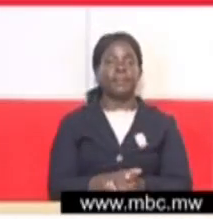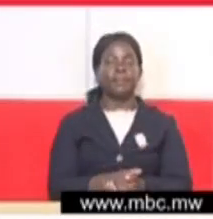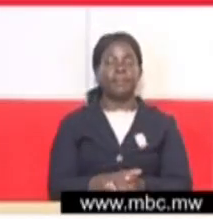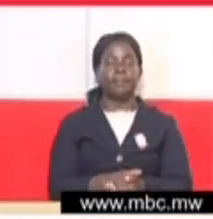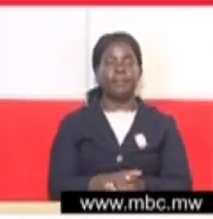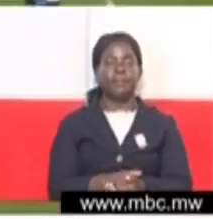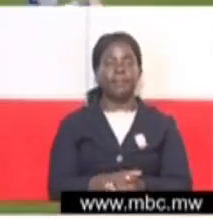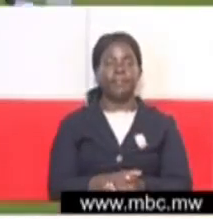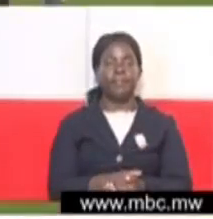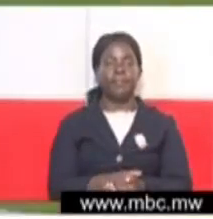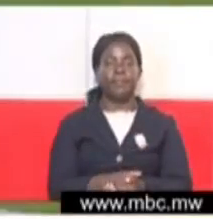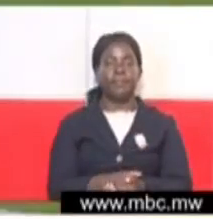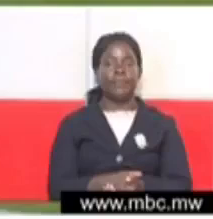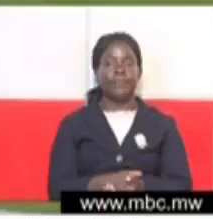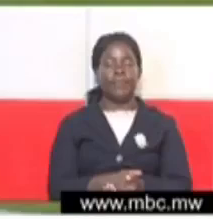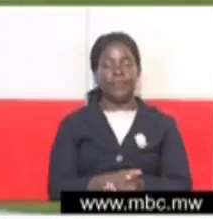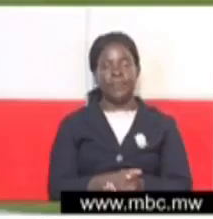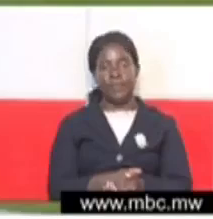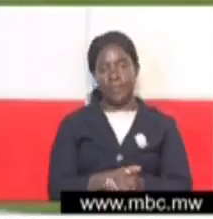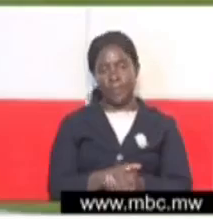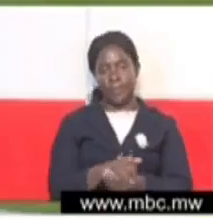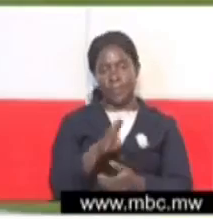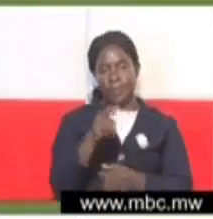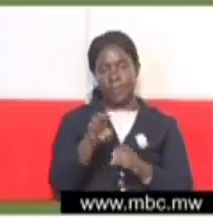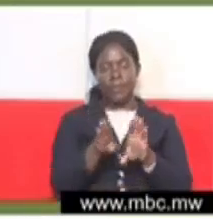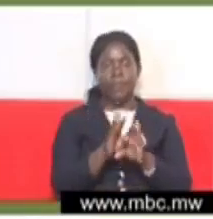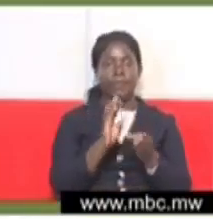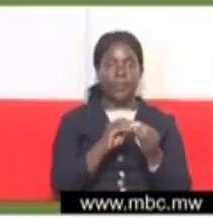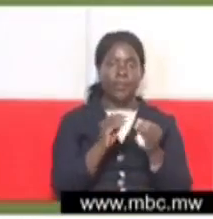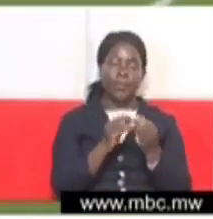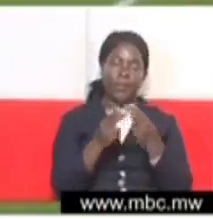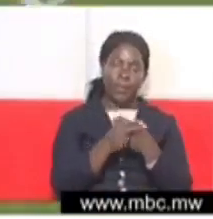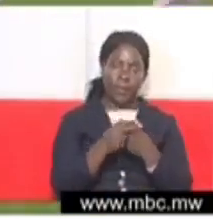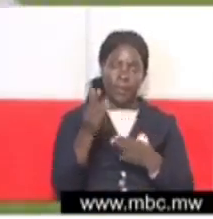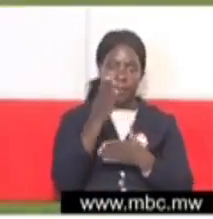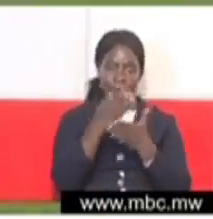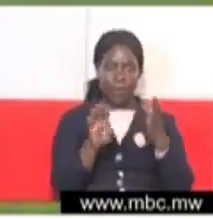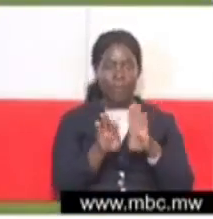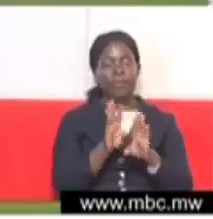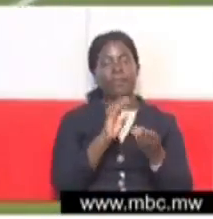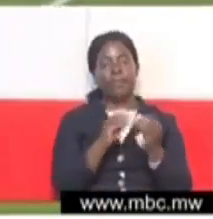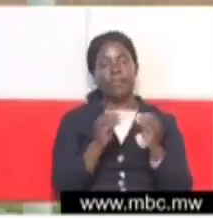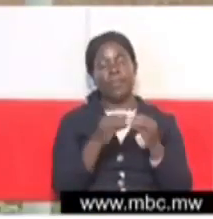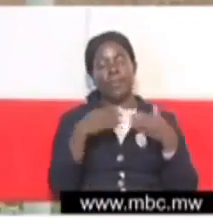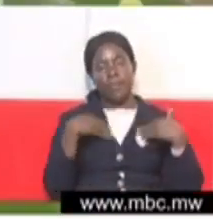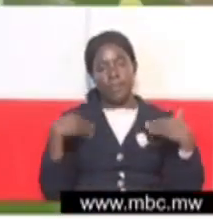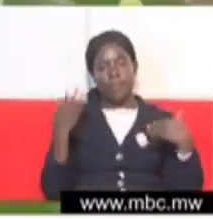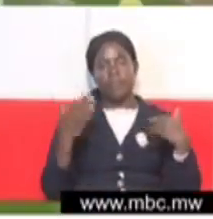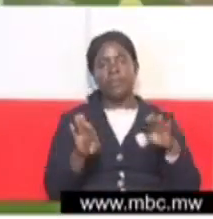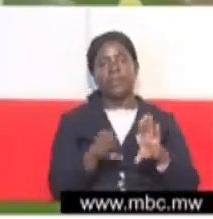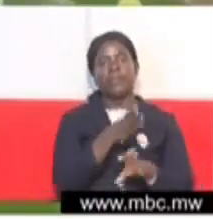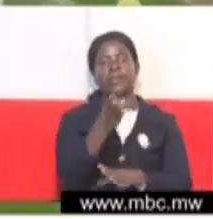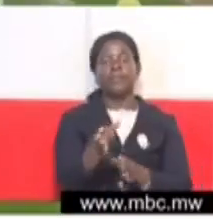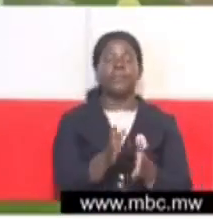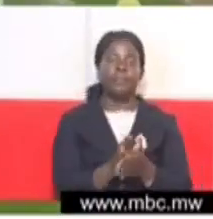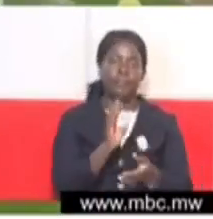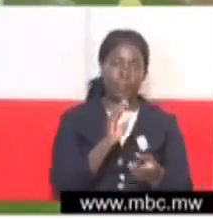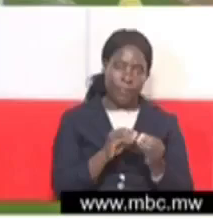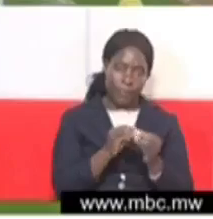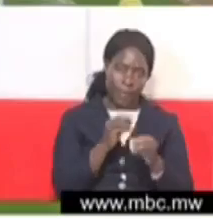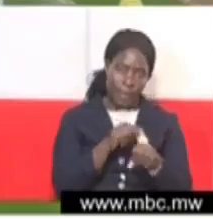Amin Musa. Bullets dominated in both halves and missed a lot of scoring opportunities. Come post-match penalty